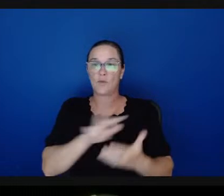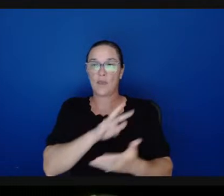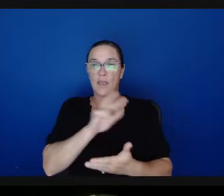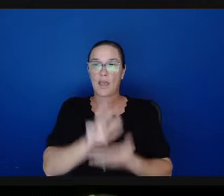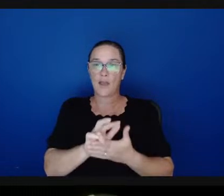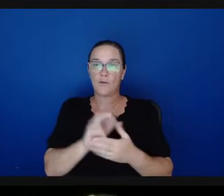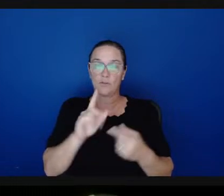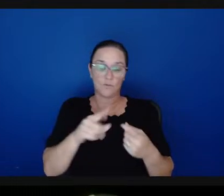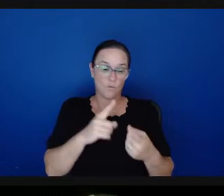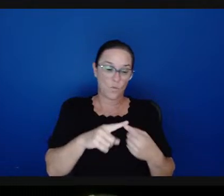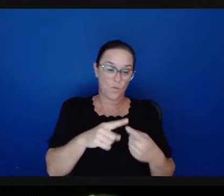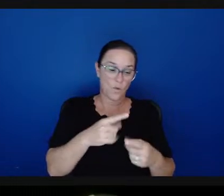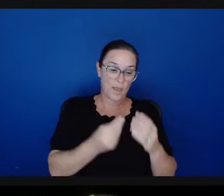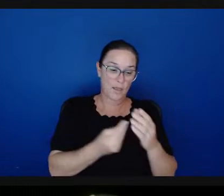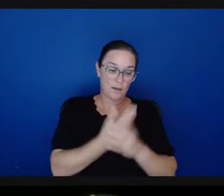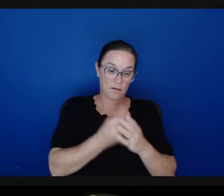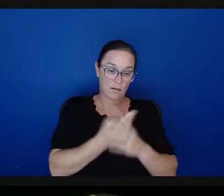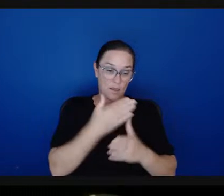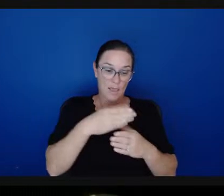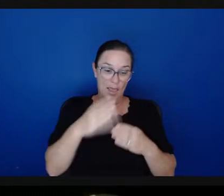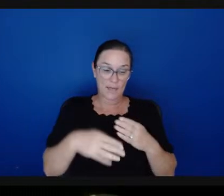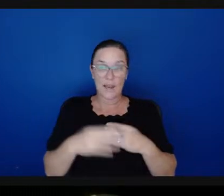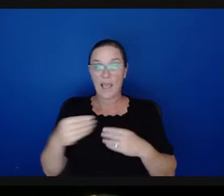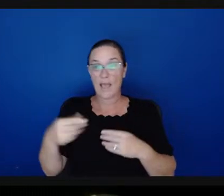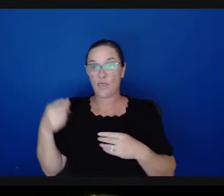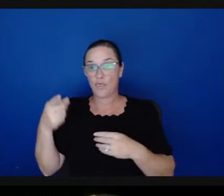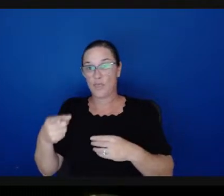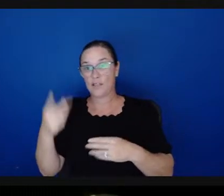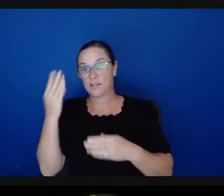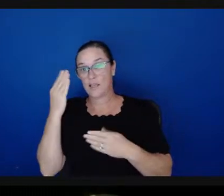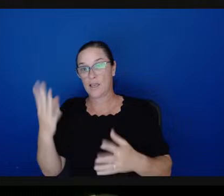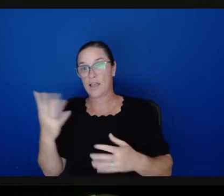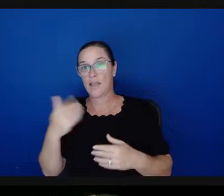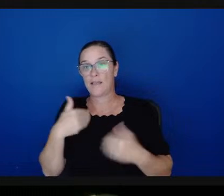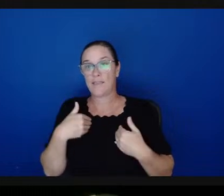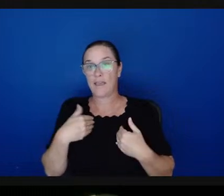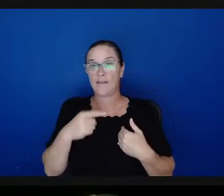5 ended and this update came out, they recorded 0.2 to